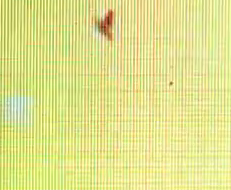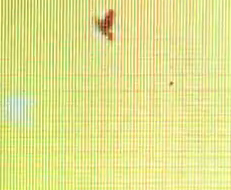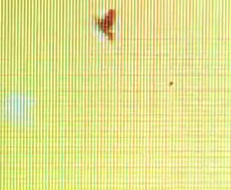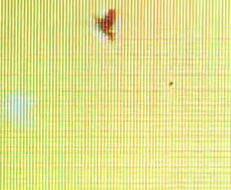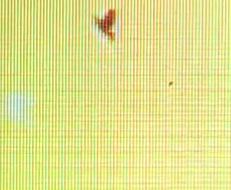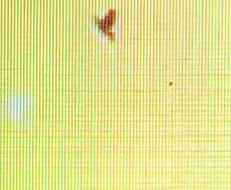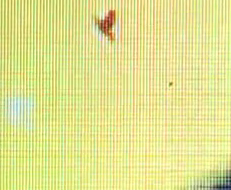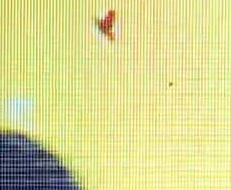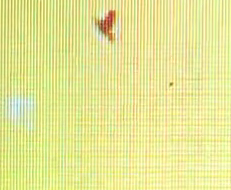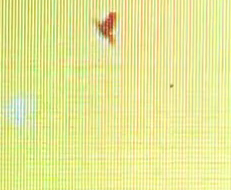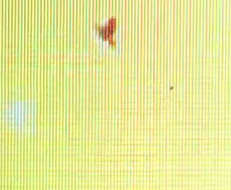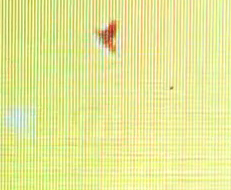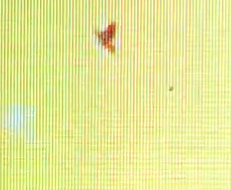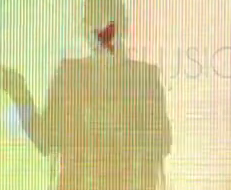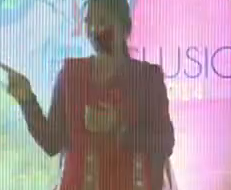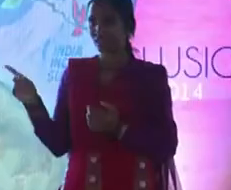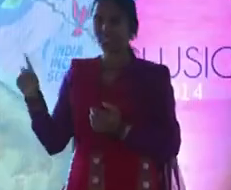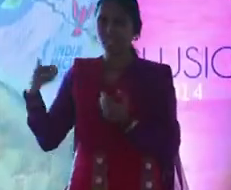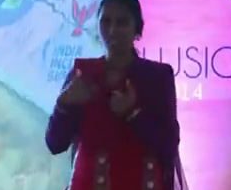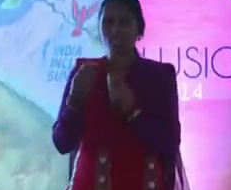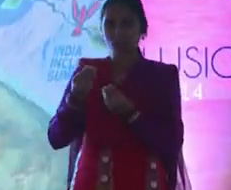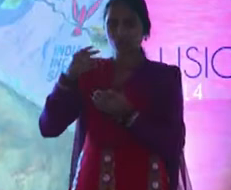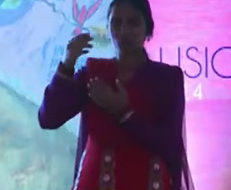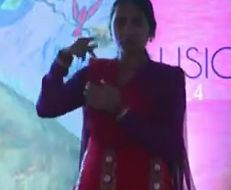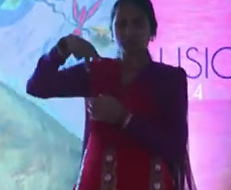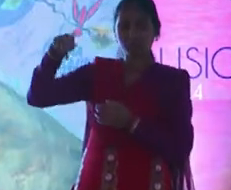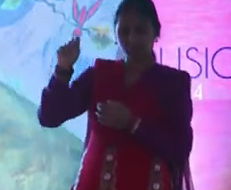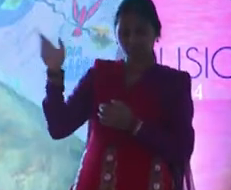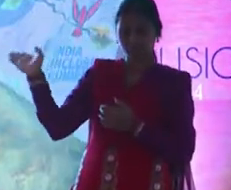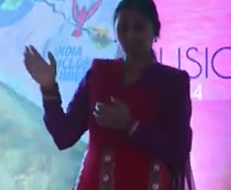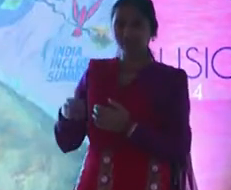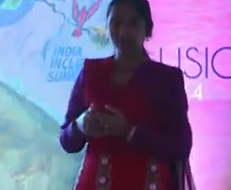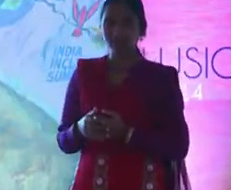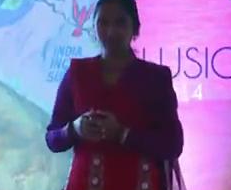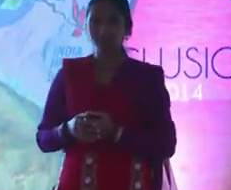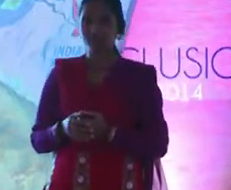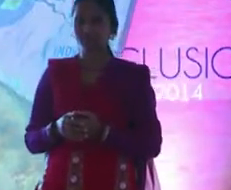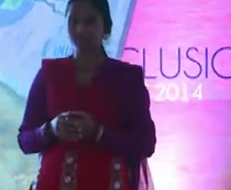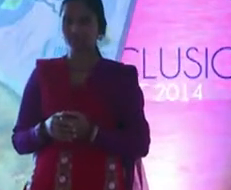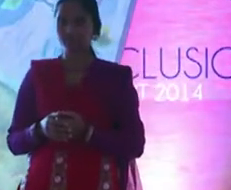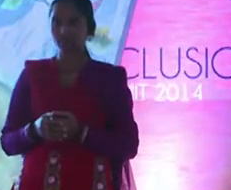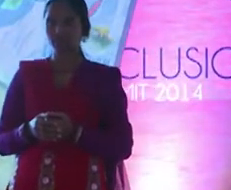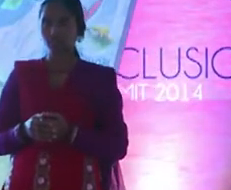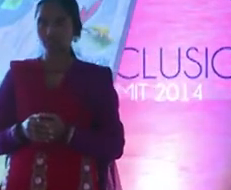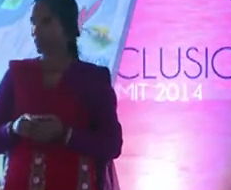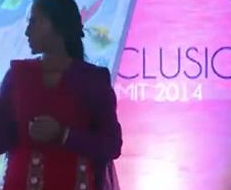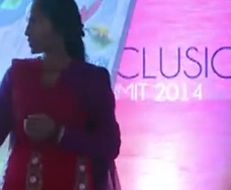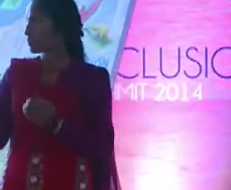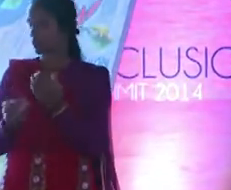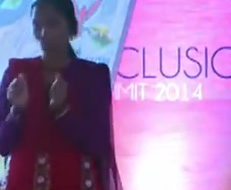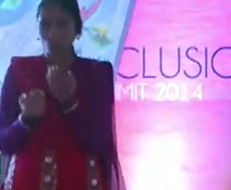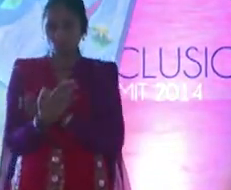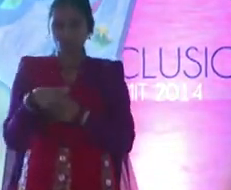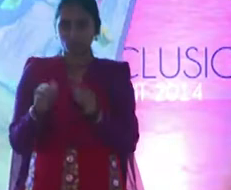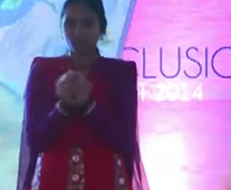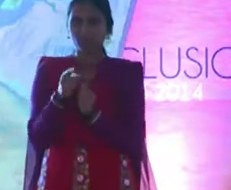I would start, I had a different presentation, but in the course of this entire summit and my morning with you,